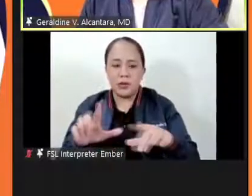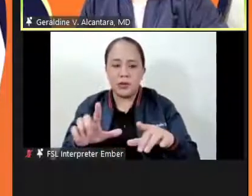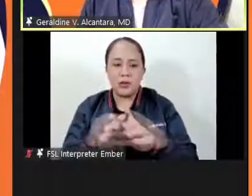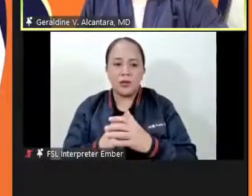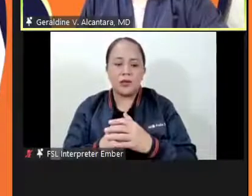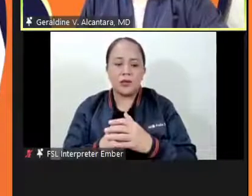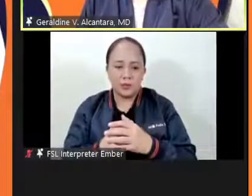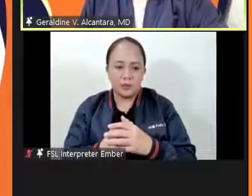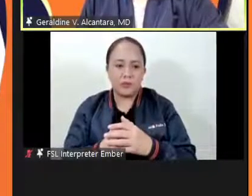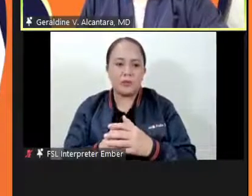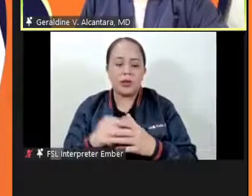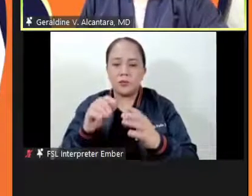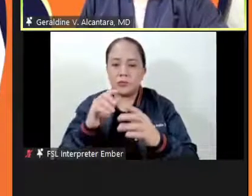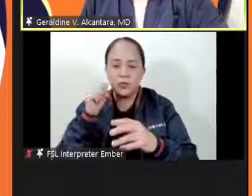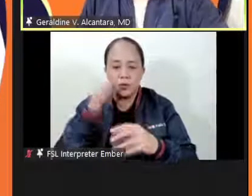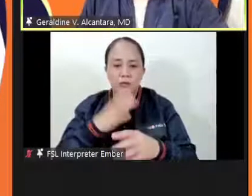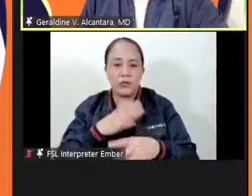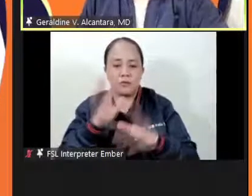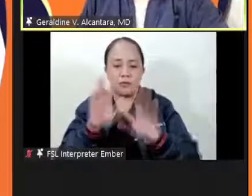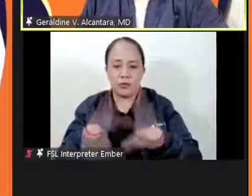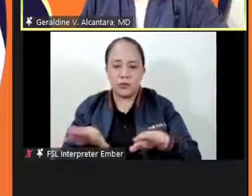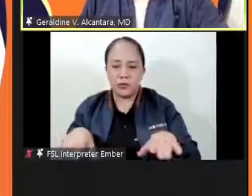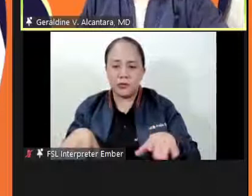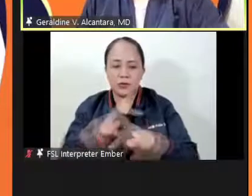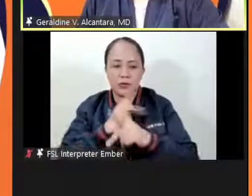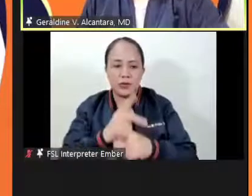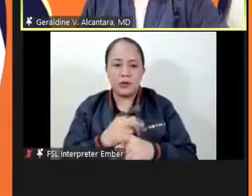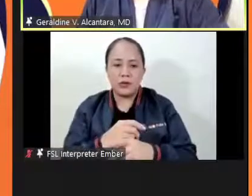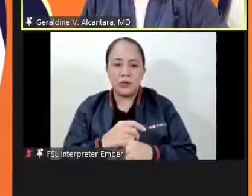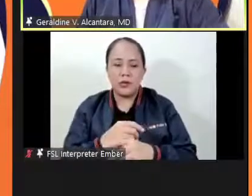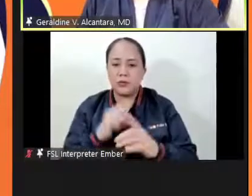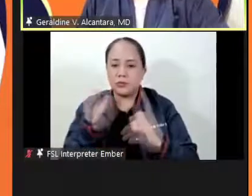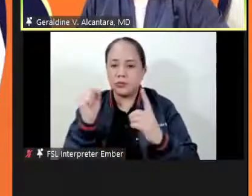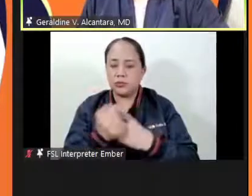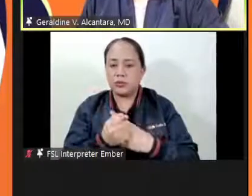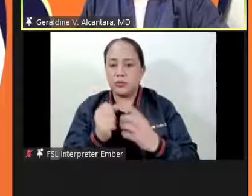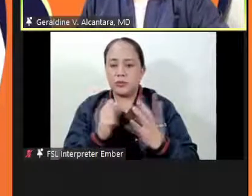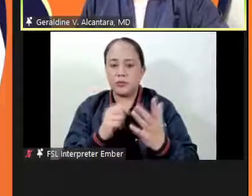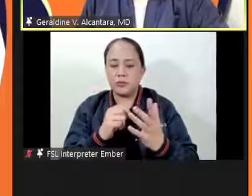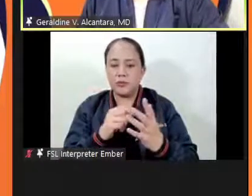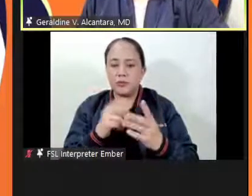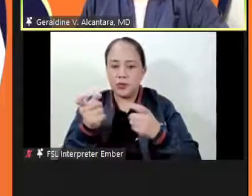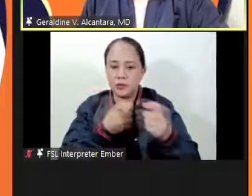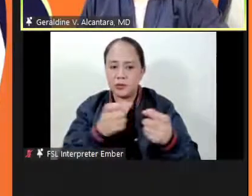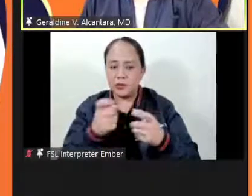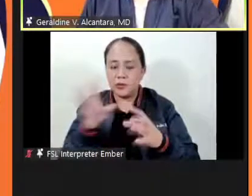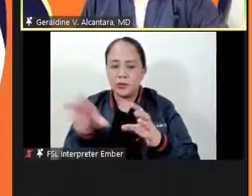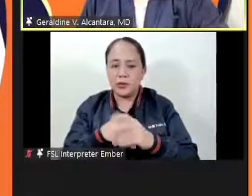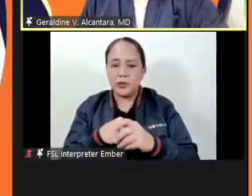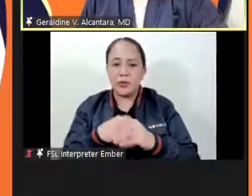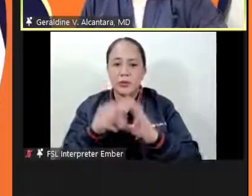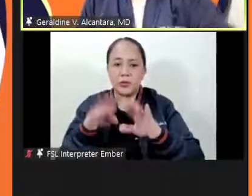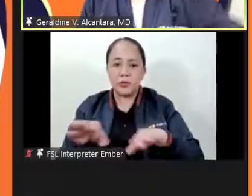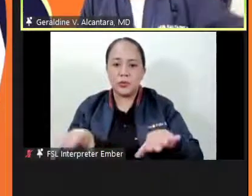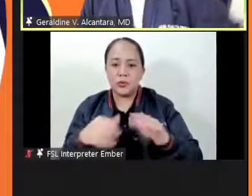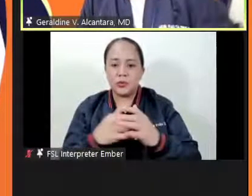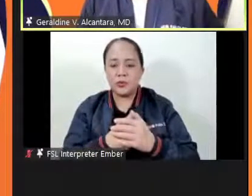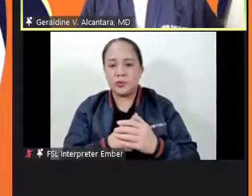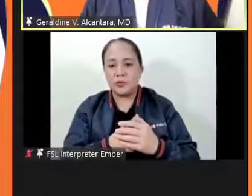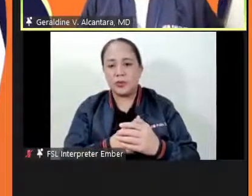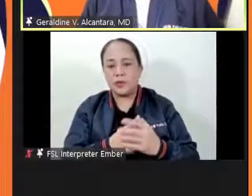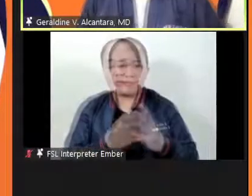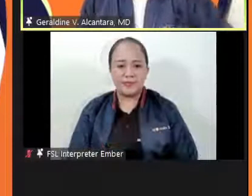children protection, and the case management specifically involving children in residential care in just a bit.